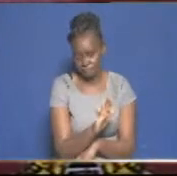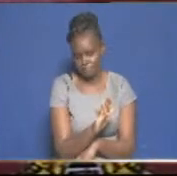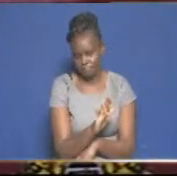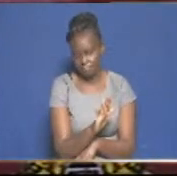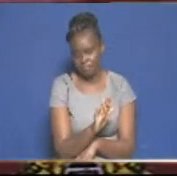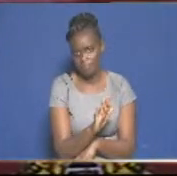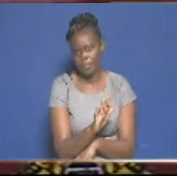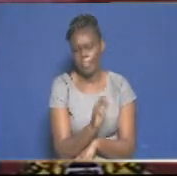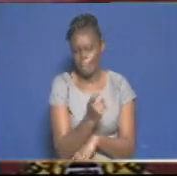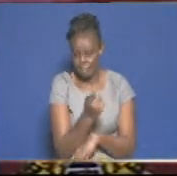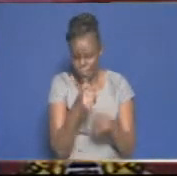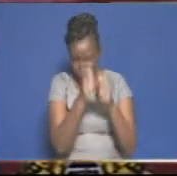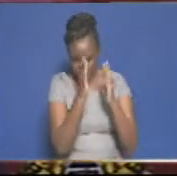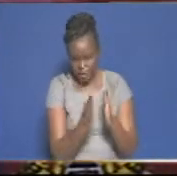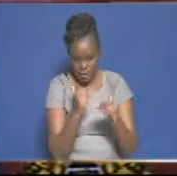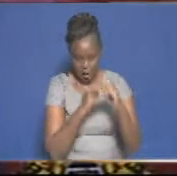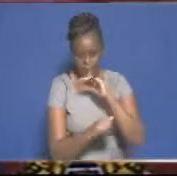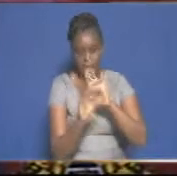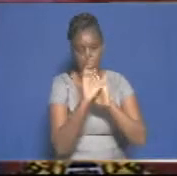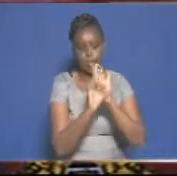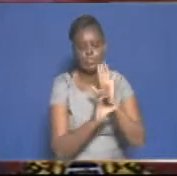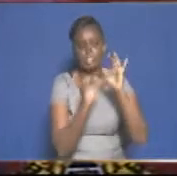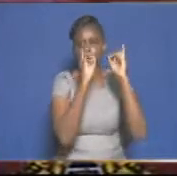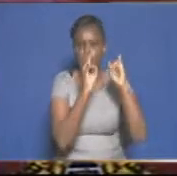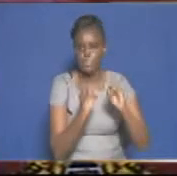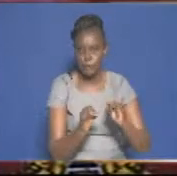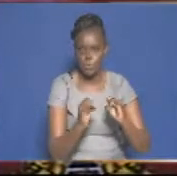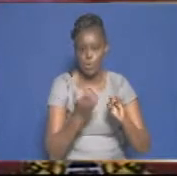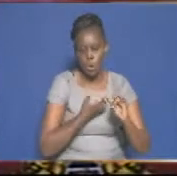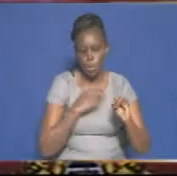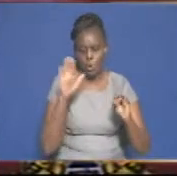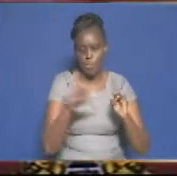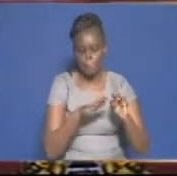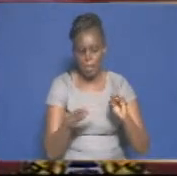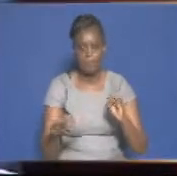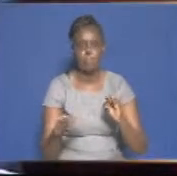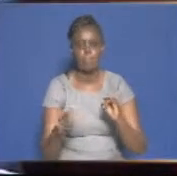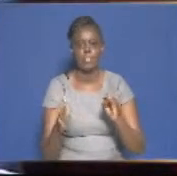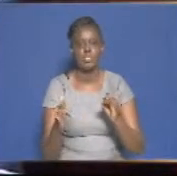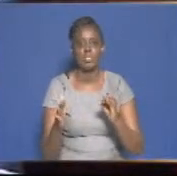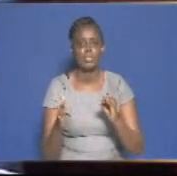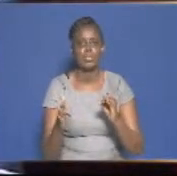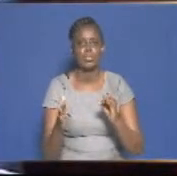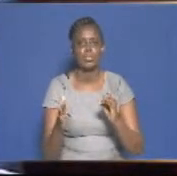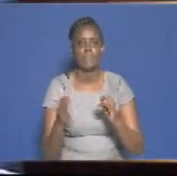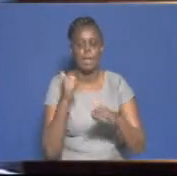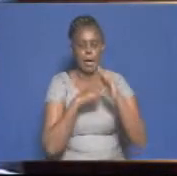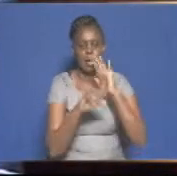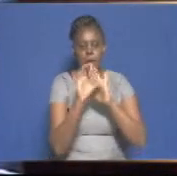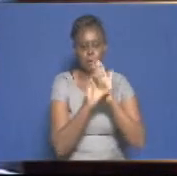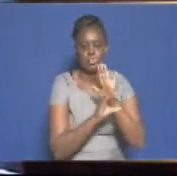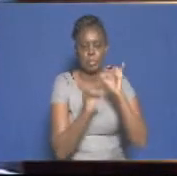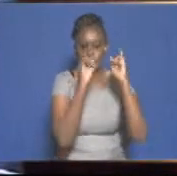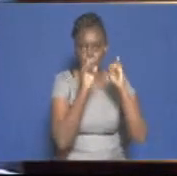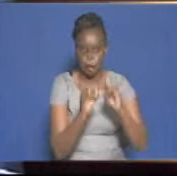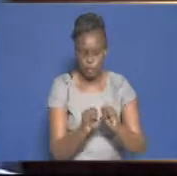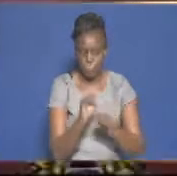He was one of the few leaders under the new constitution in our own parliamentary jurisdiction. Under the new constitution,